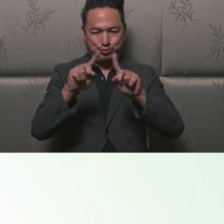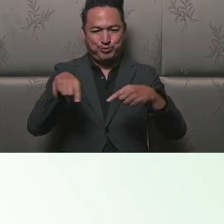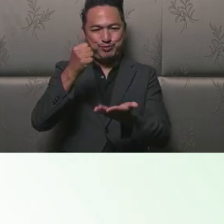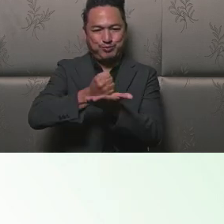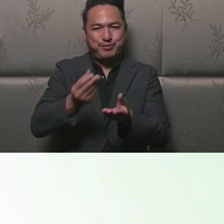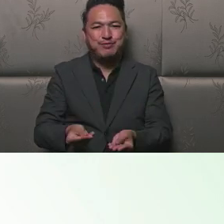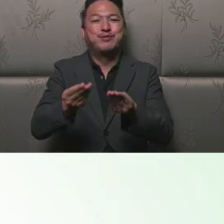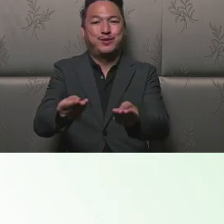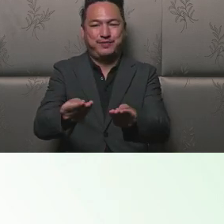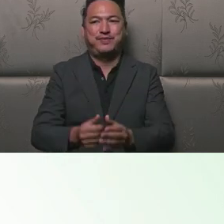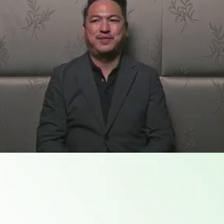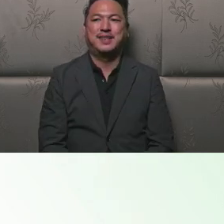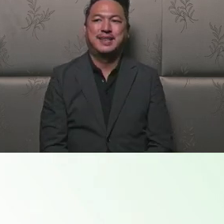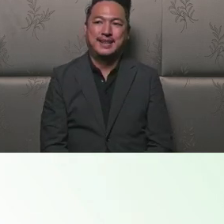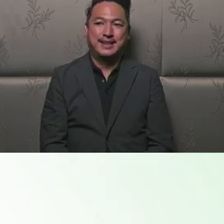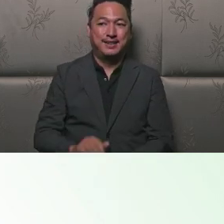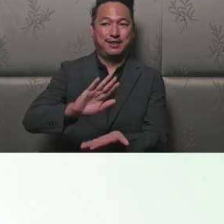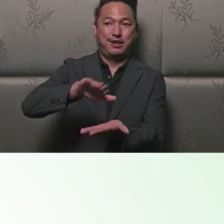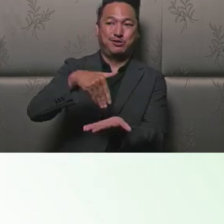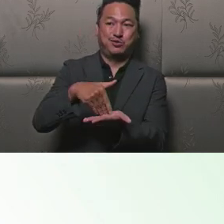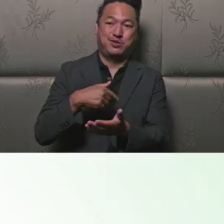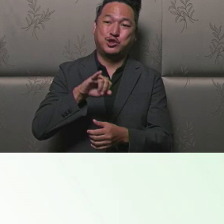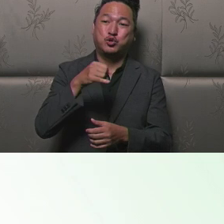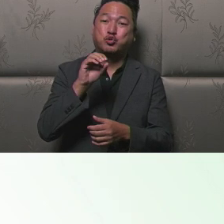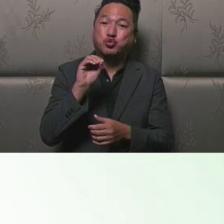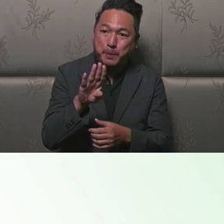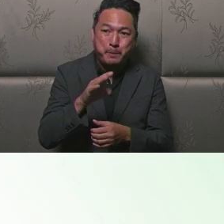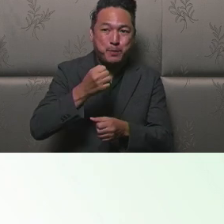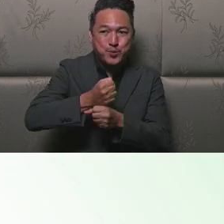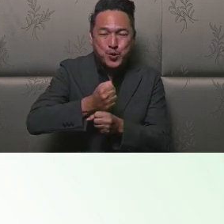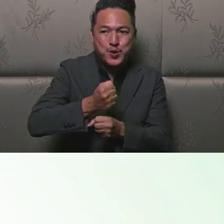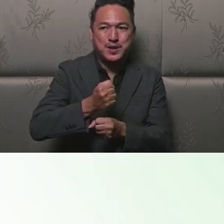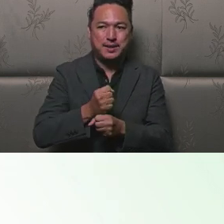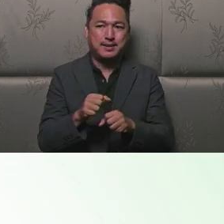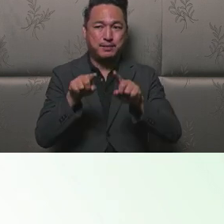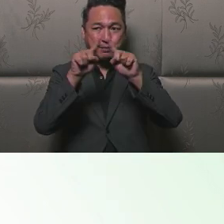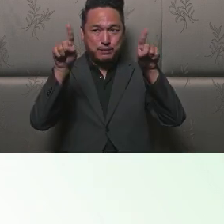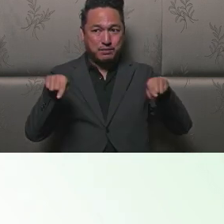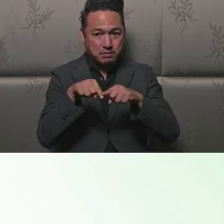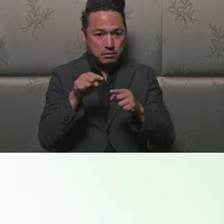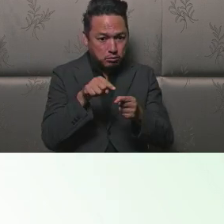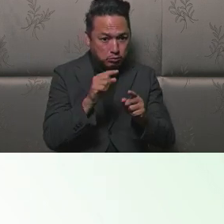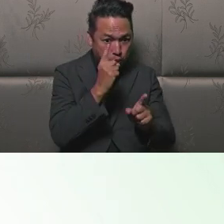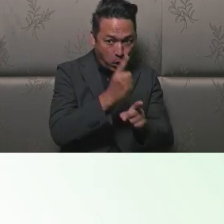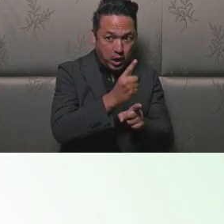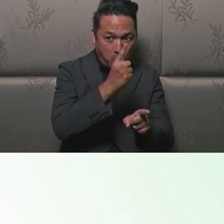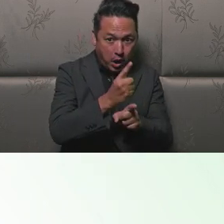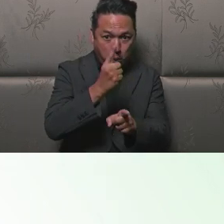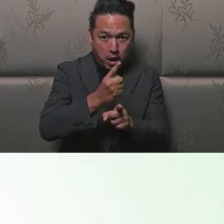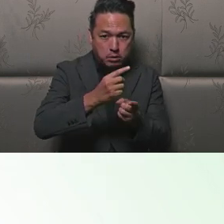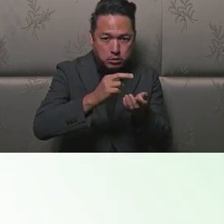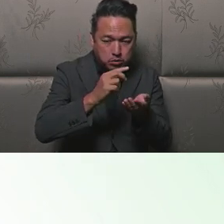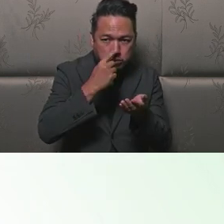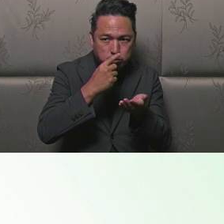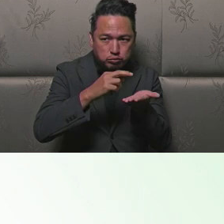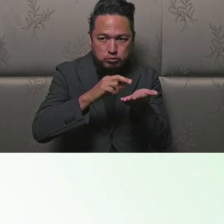examines all the credits that has been accumulated and it has been approved, then the learner can get the degree either